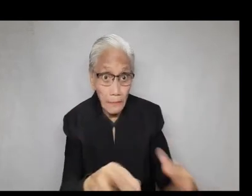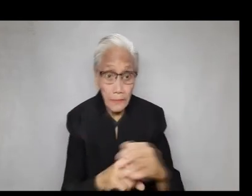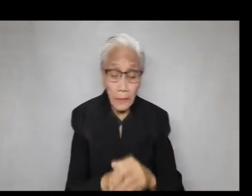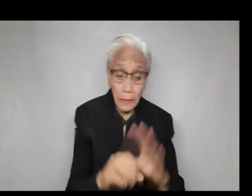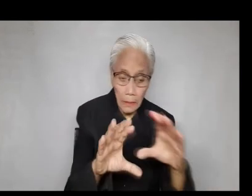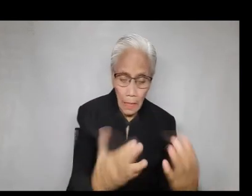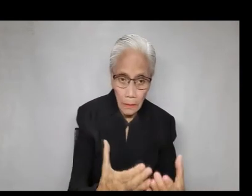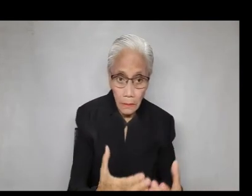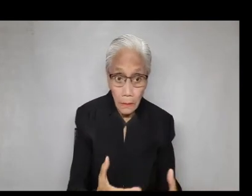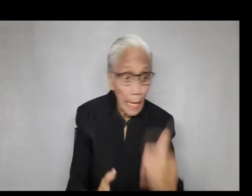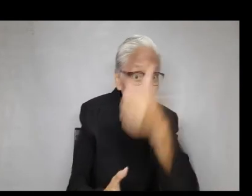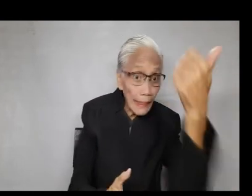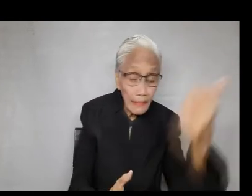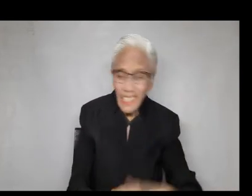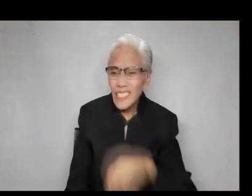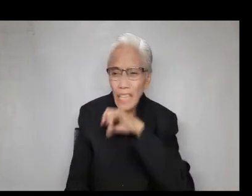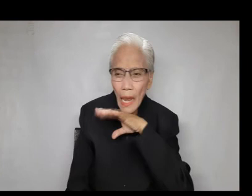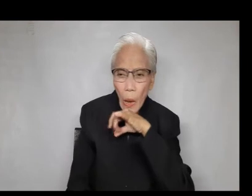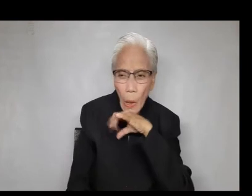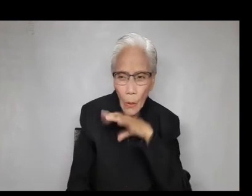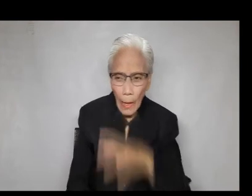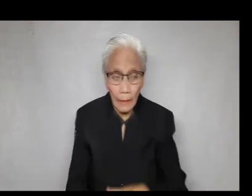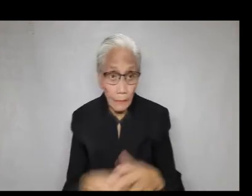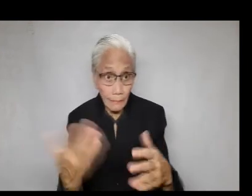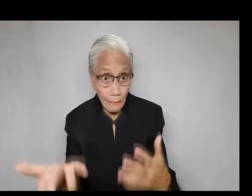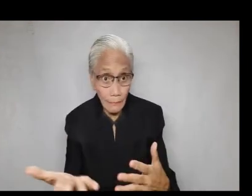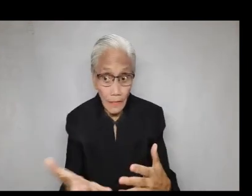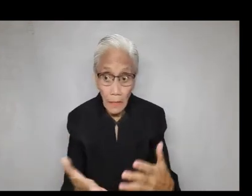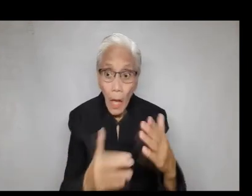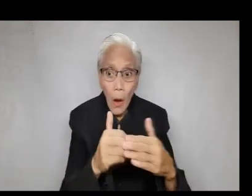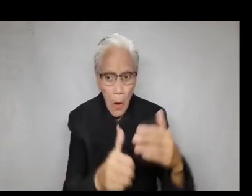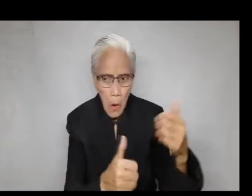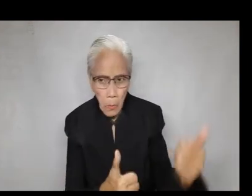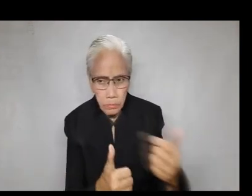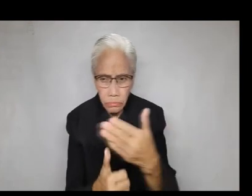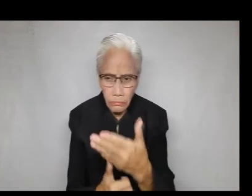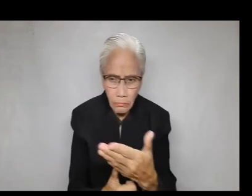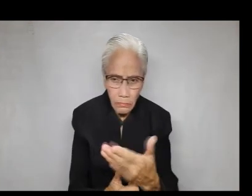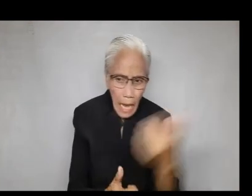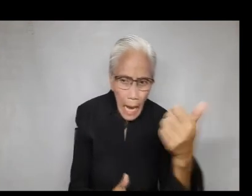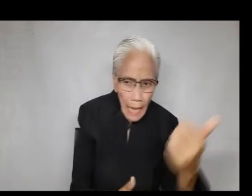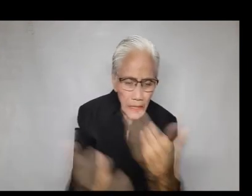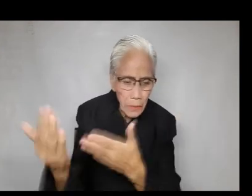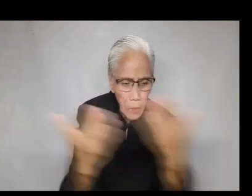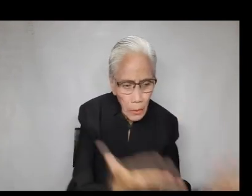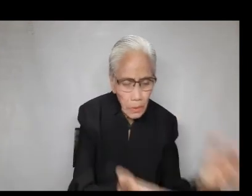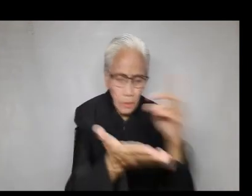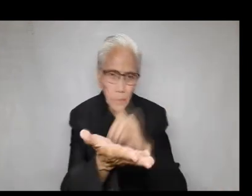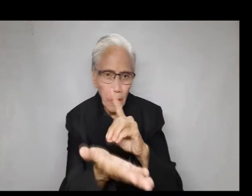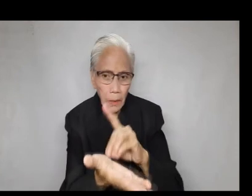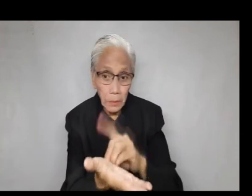the agency. Her low grades were mostly due to her peddling activities in the afternoon after class. This is Lola